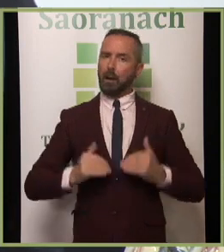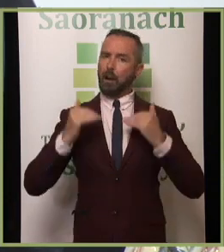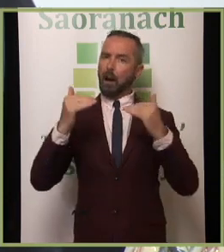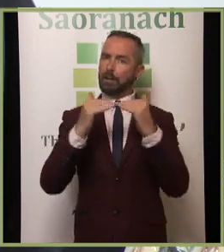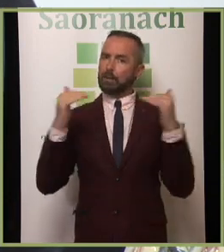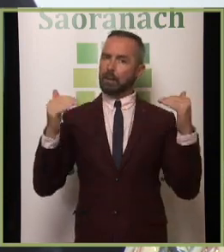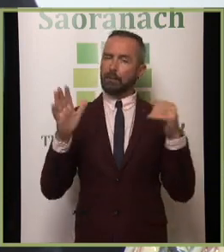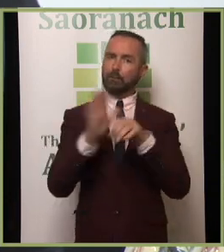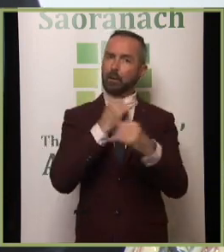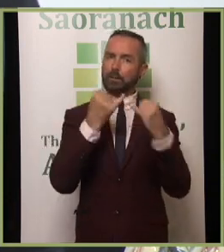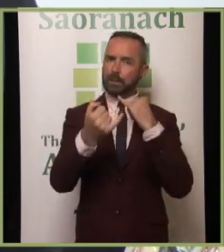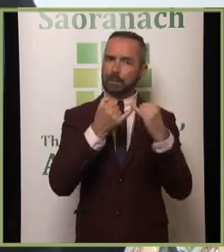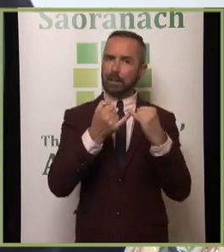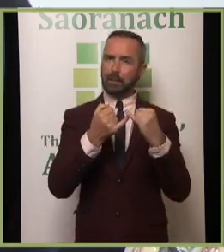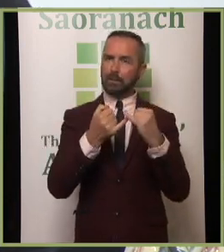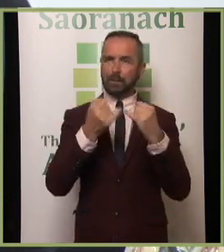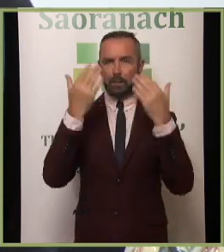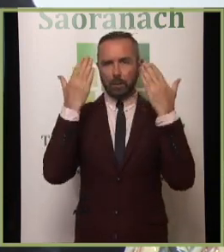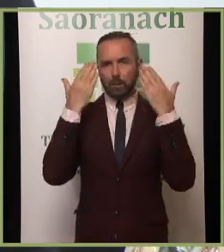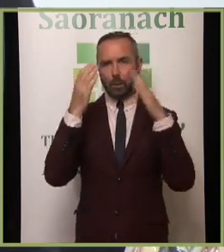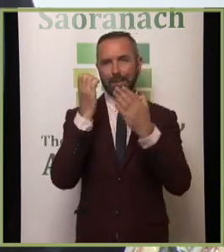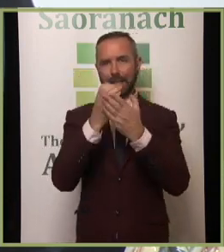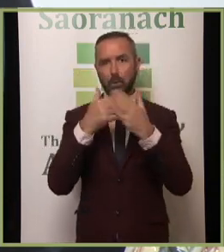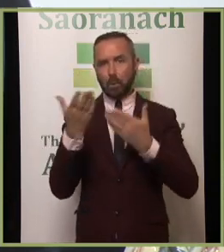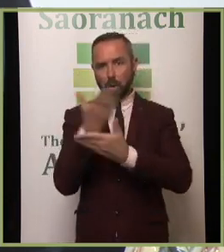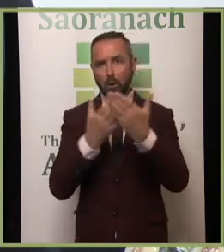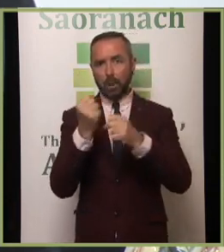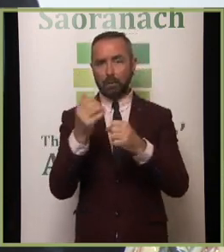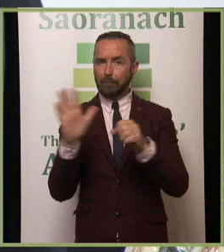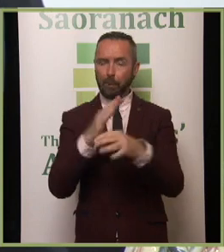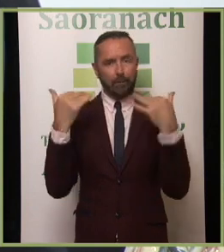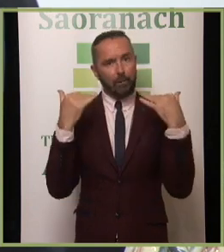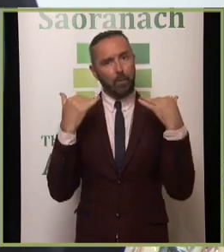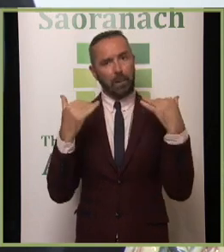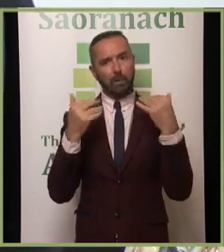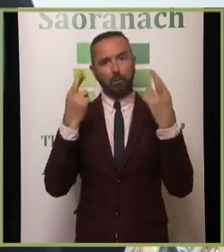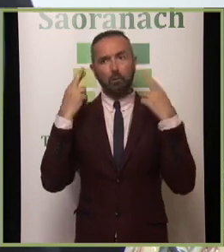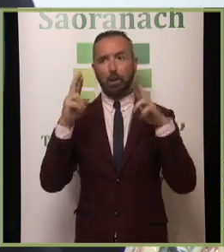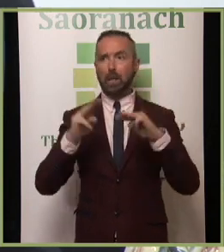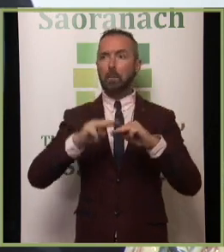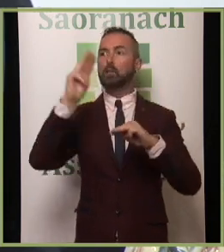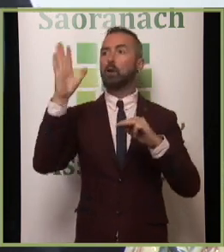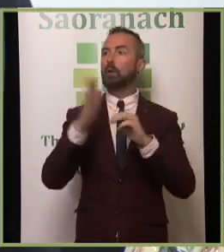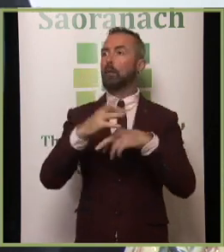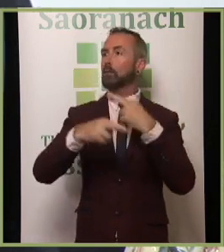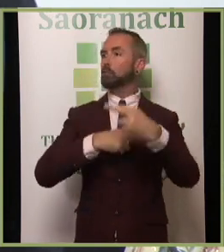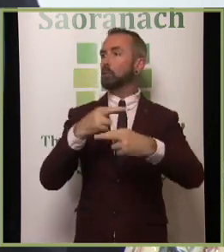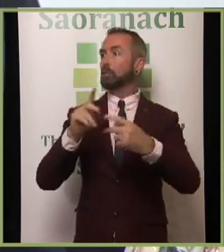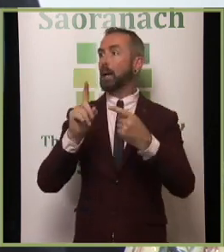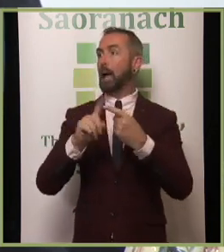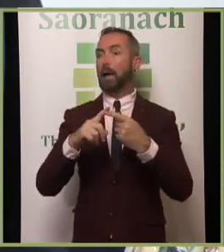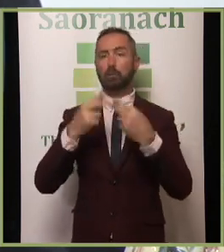are detailed, they are reflective, they are well informed, they represent the majority of the room, and